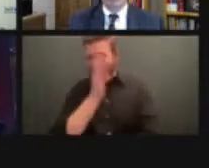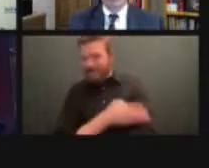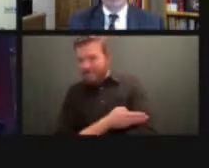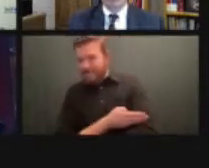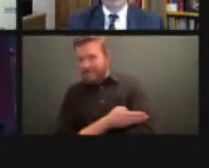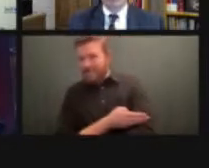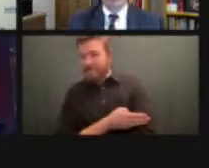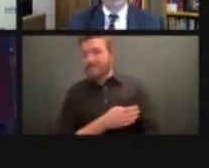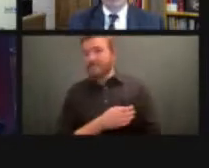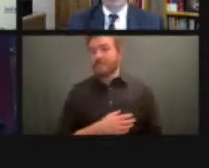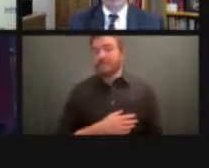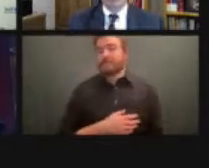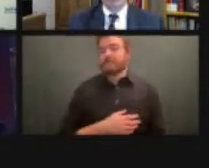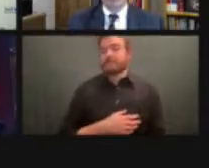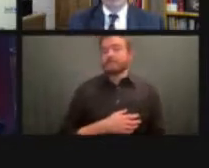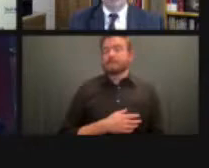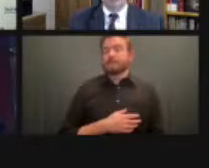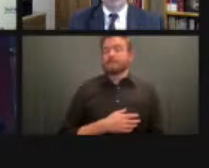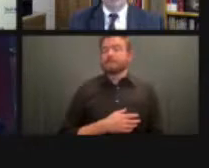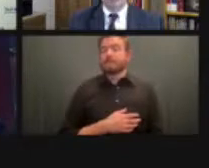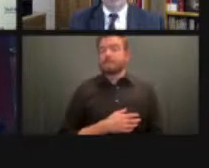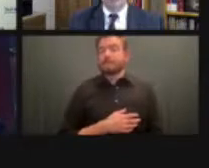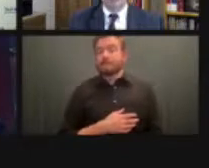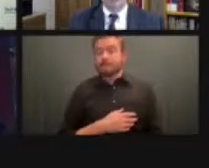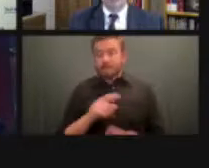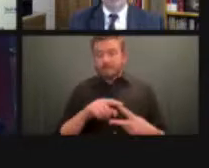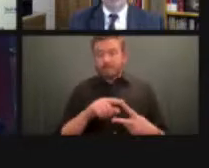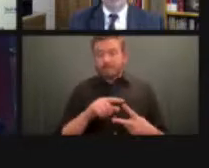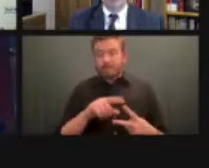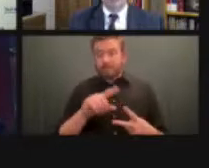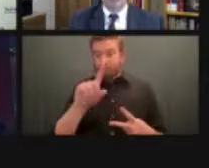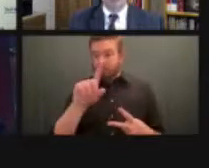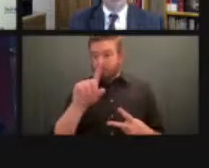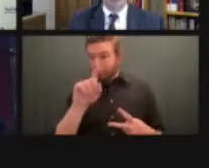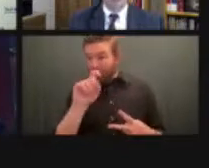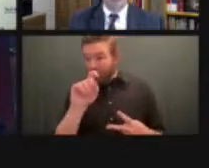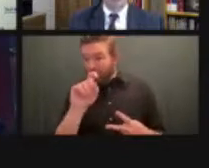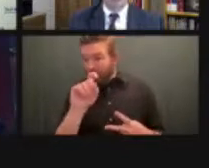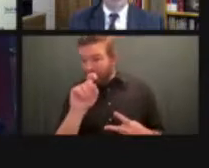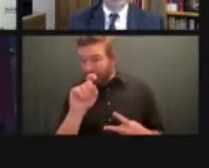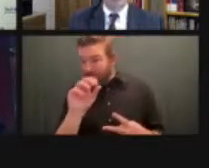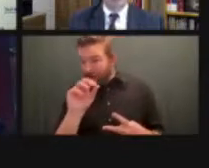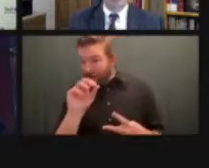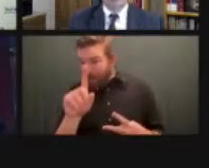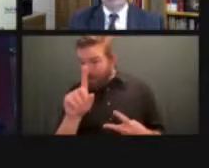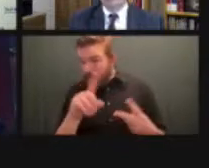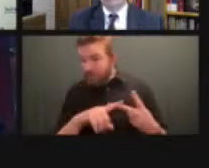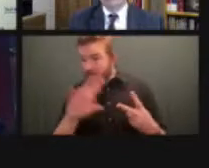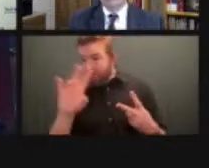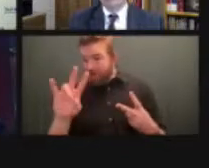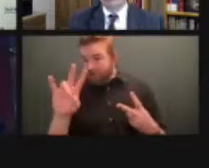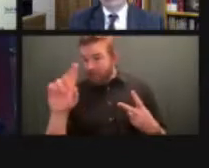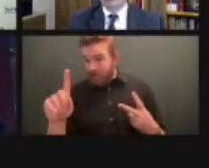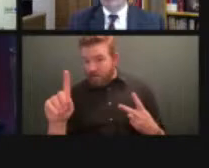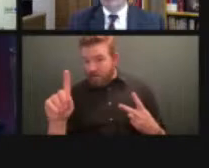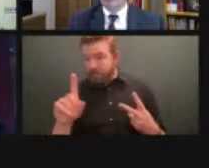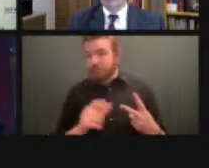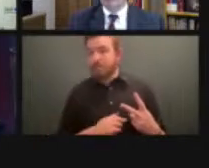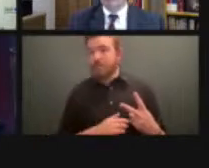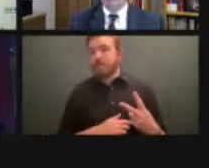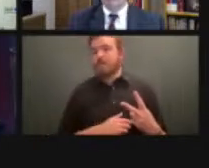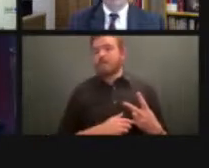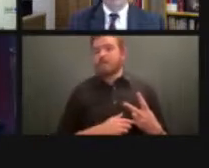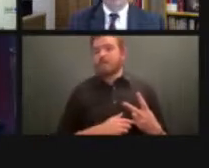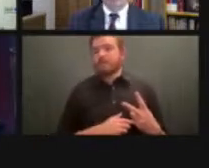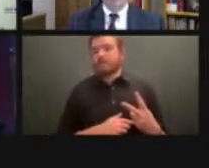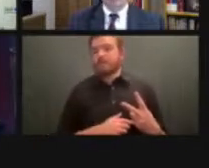were 101 and 71 years old, respectively, when we lost them. Joseph was a proud Army veteran